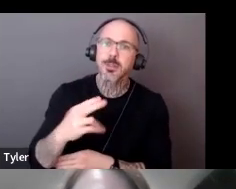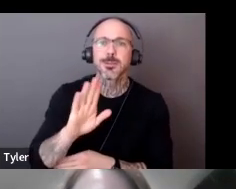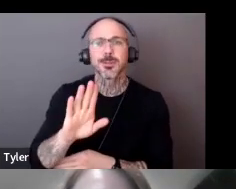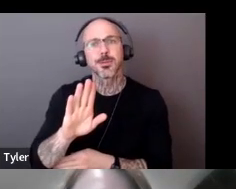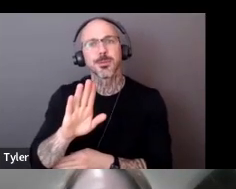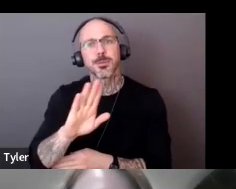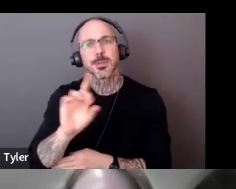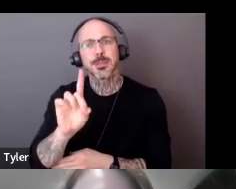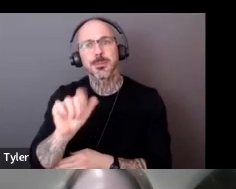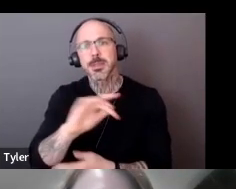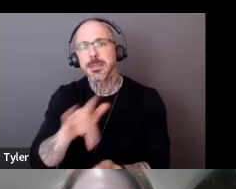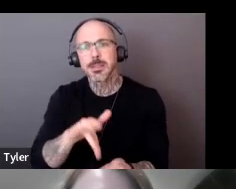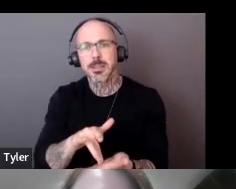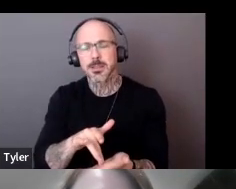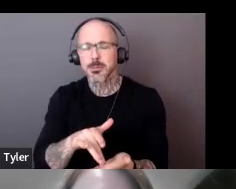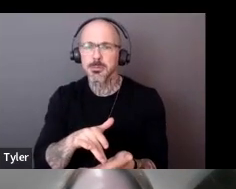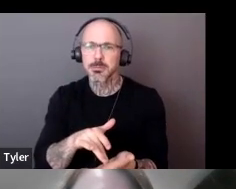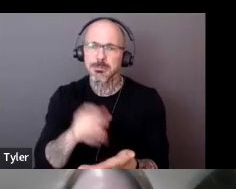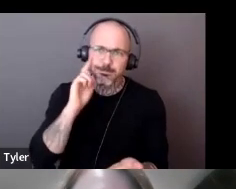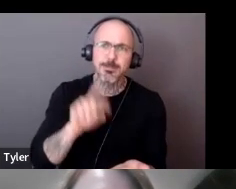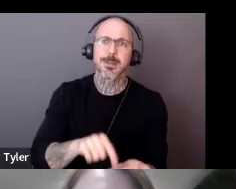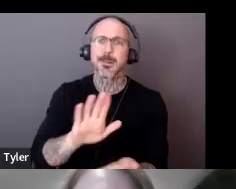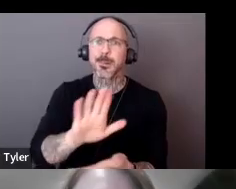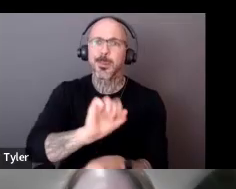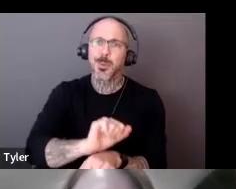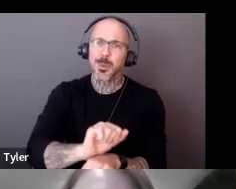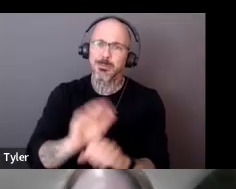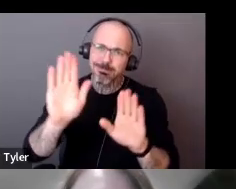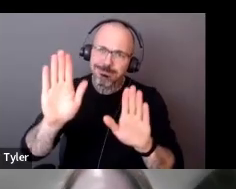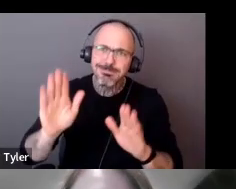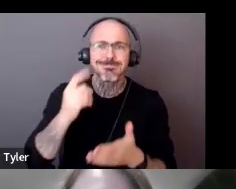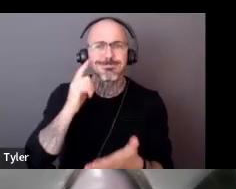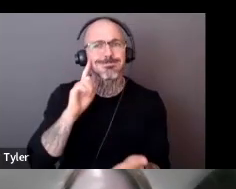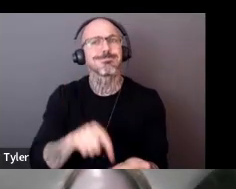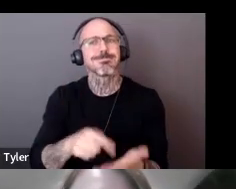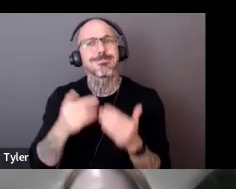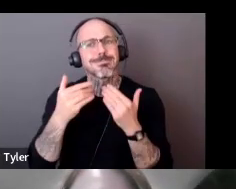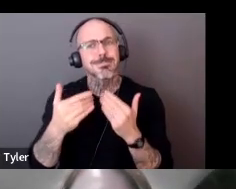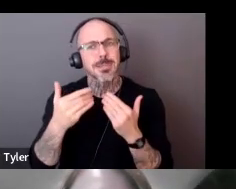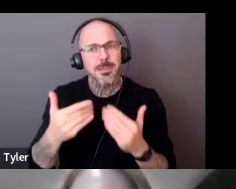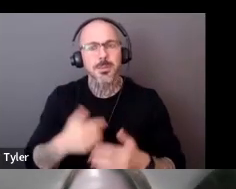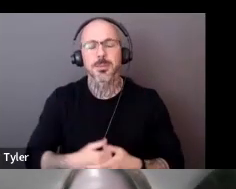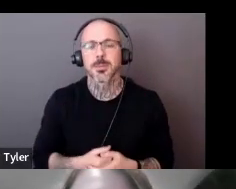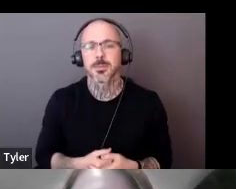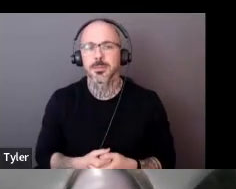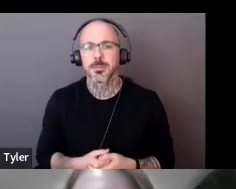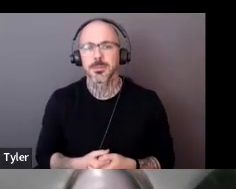Center for what they are doing, and if possible,